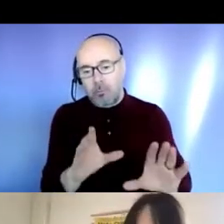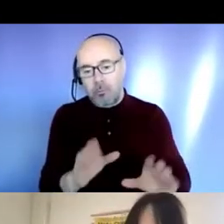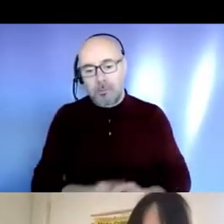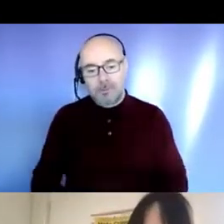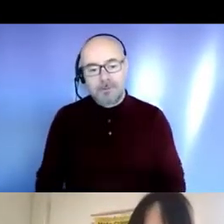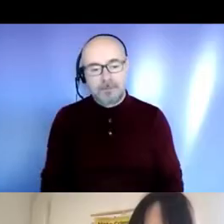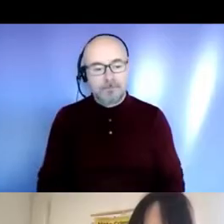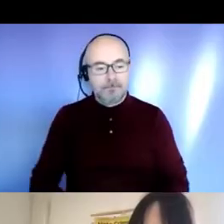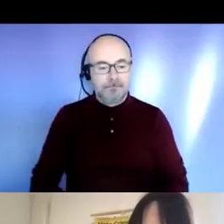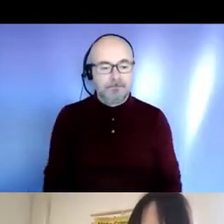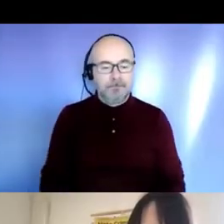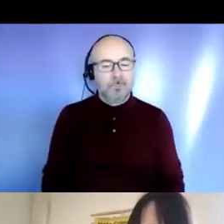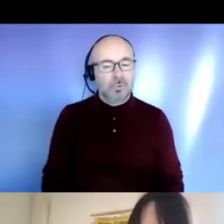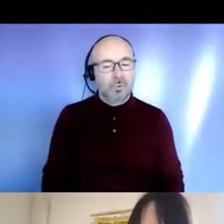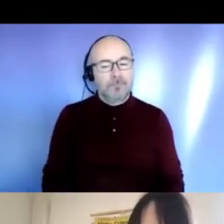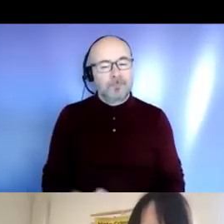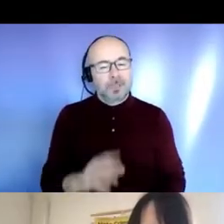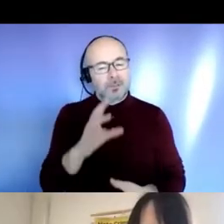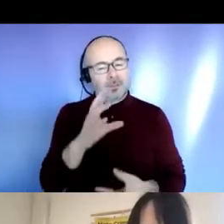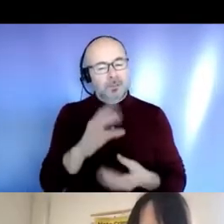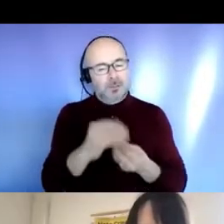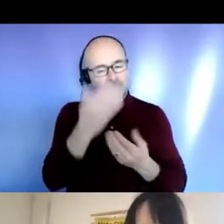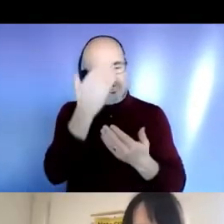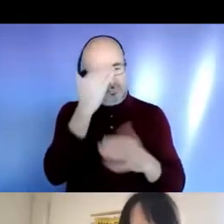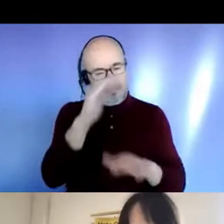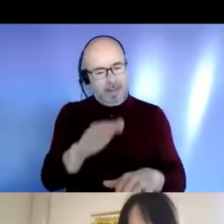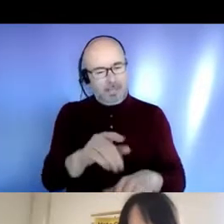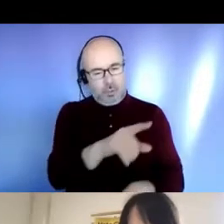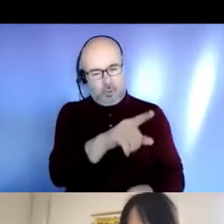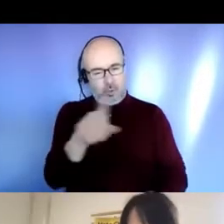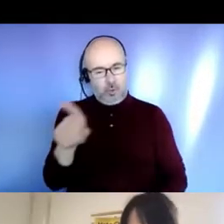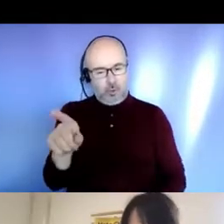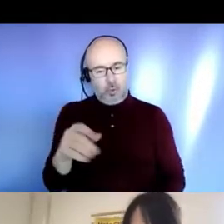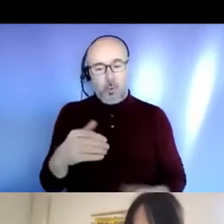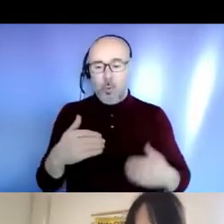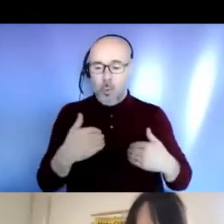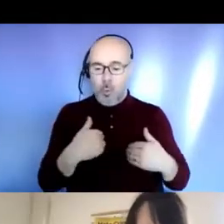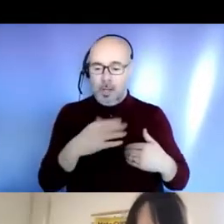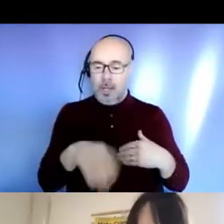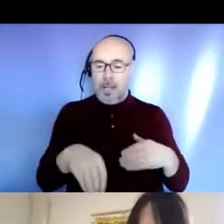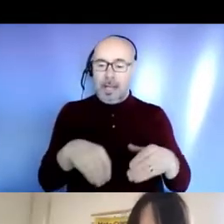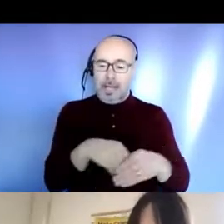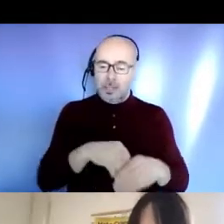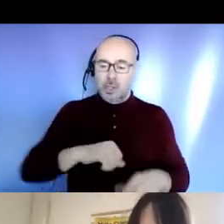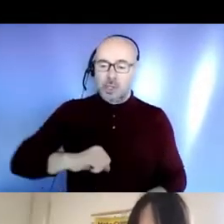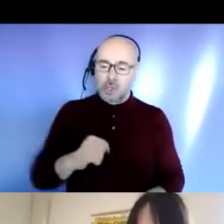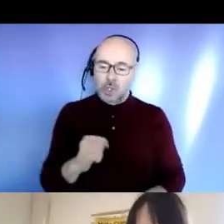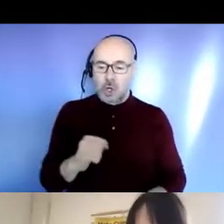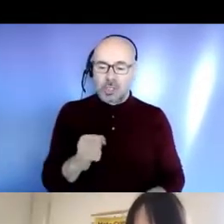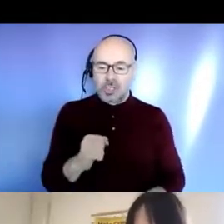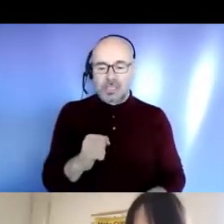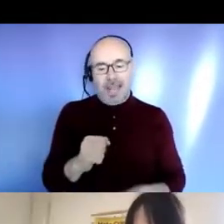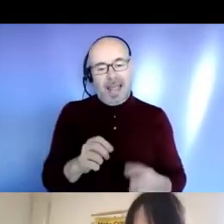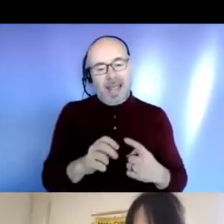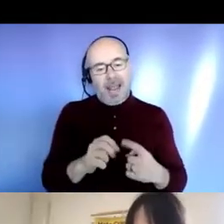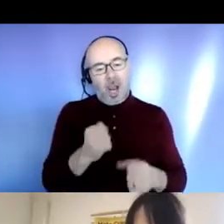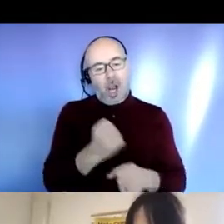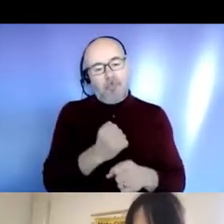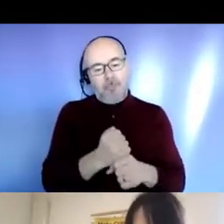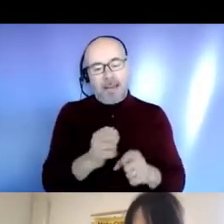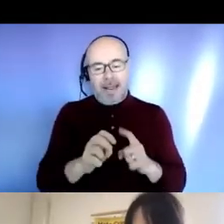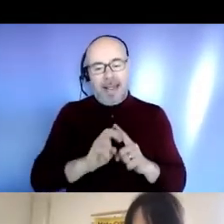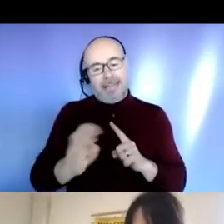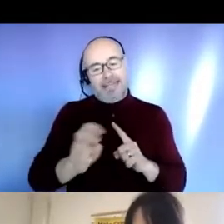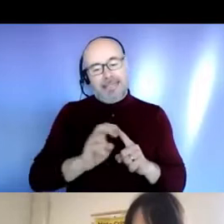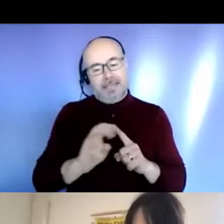So just a reminder, we are part of the Scottish Government's Accessible Travel Framework, which is an absolute